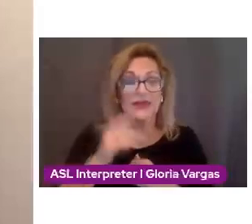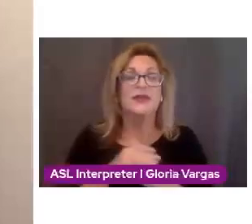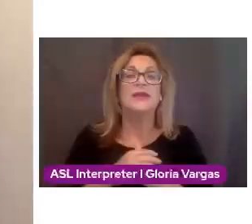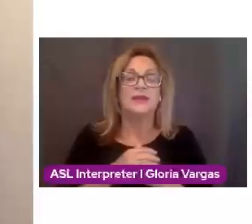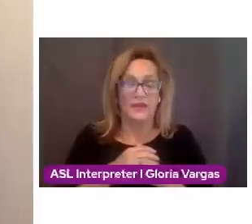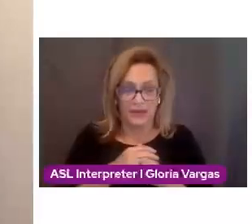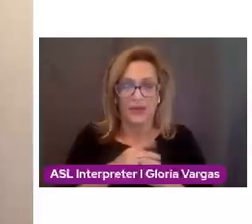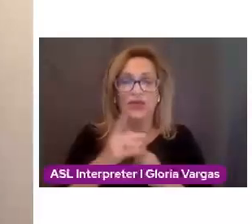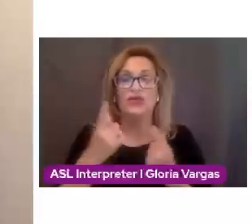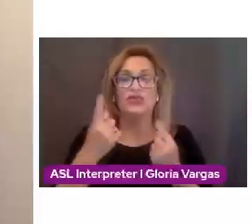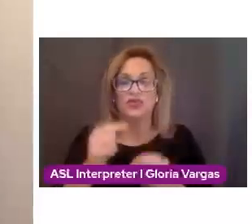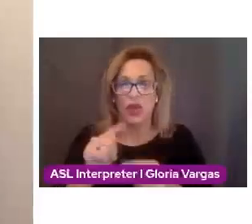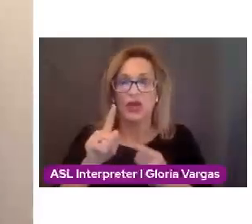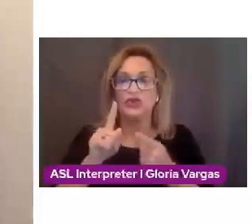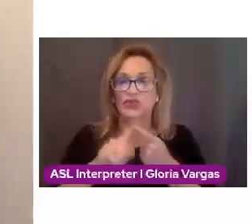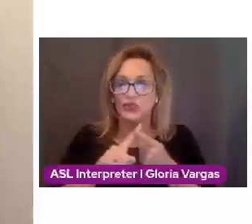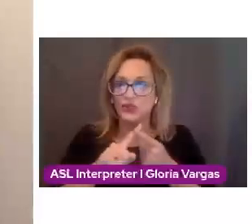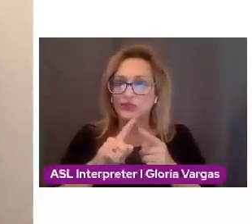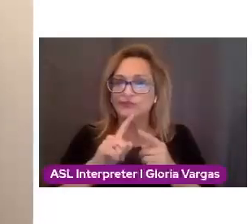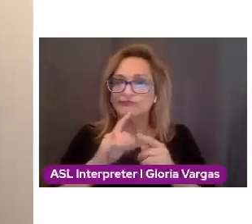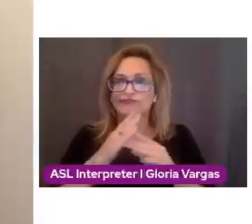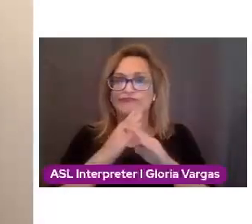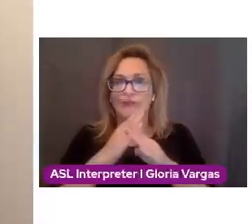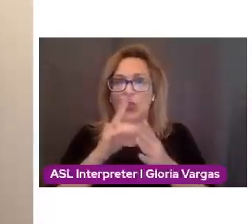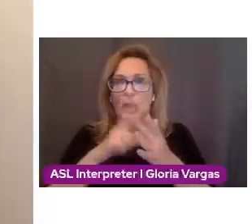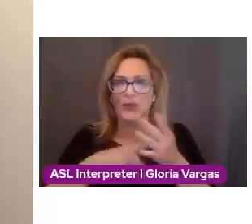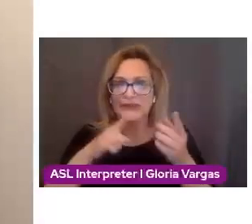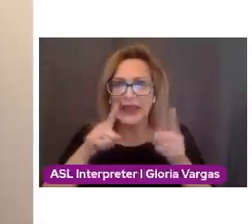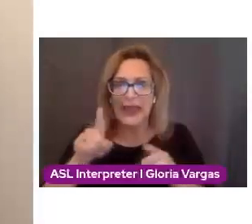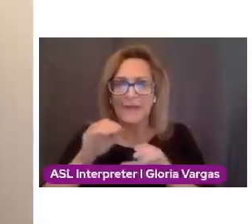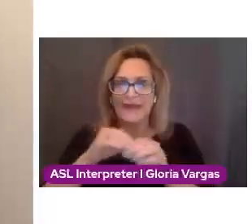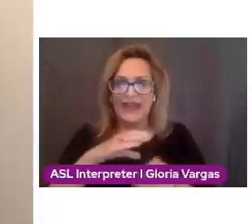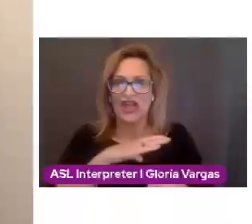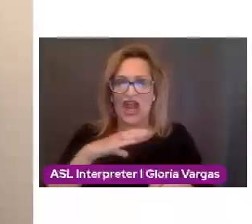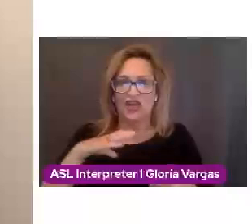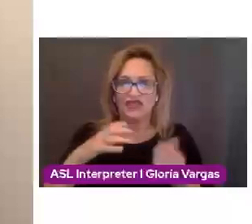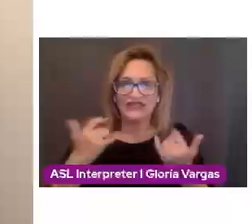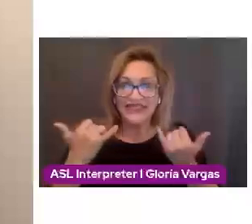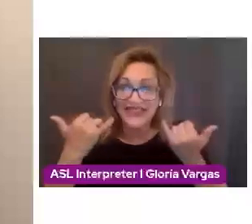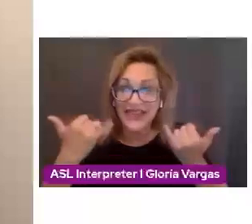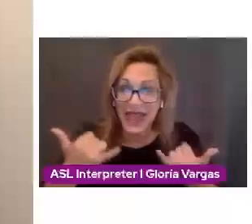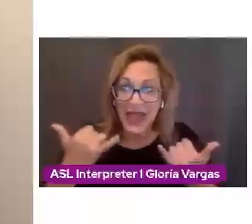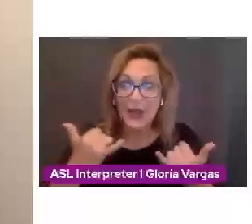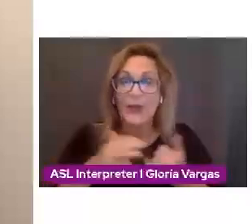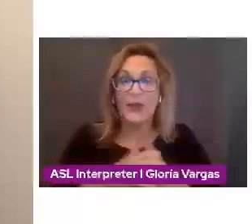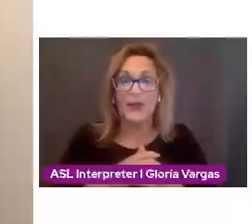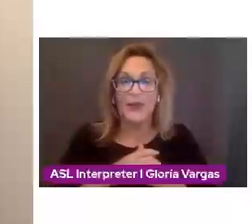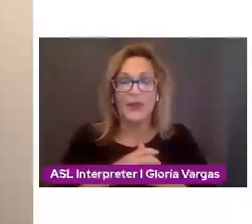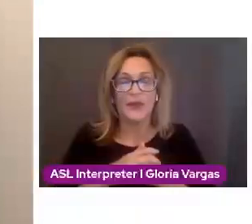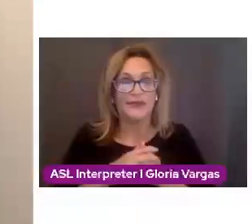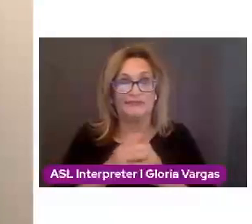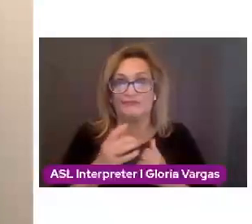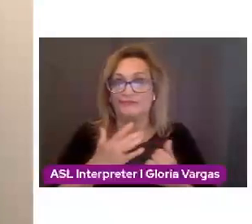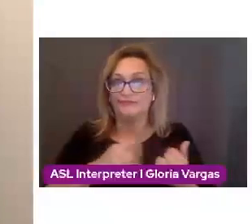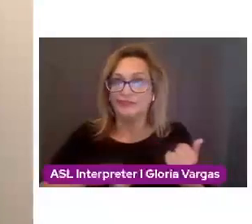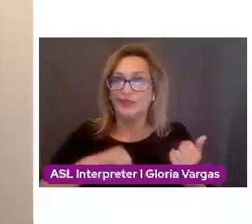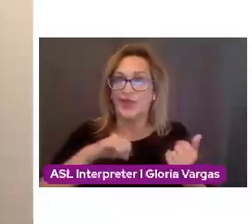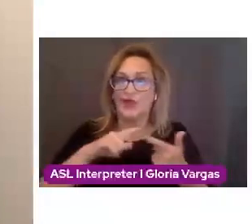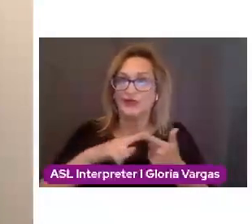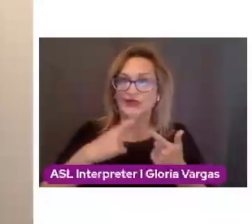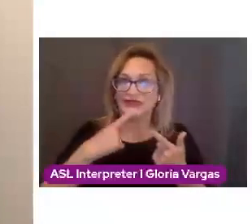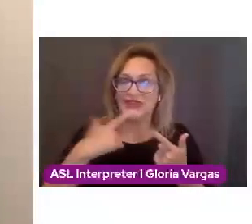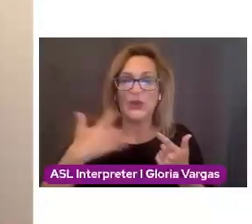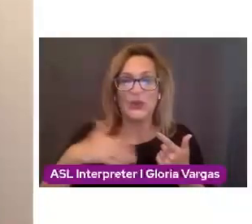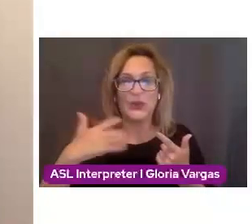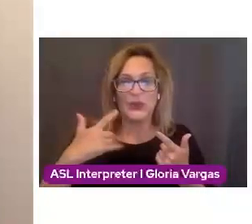Congress right now. I am proud to say that we have successfully started to take the steps to repeal the Hyde Amendment.